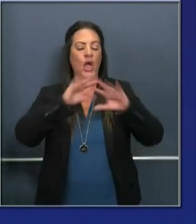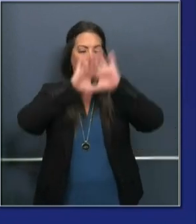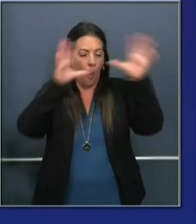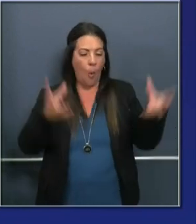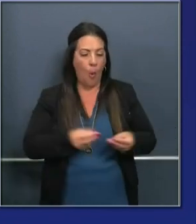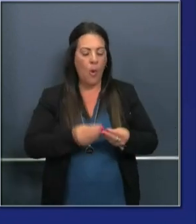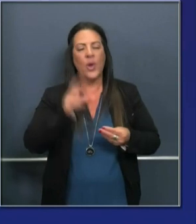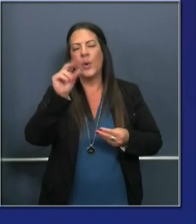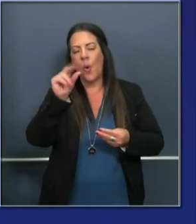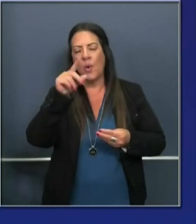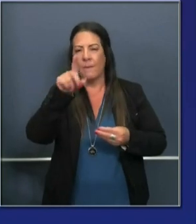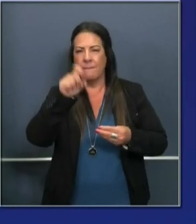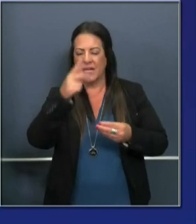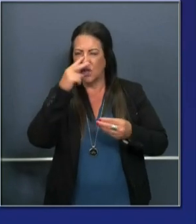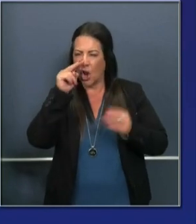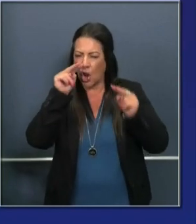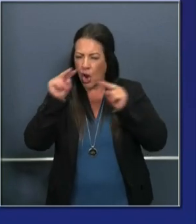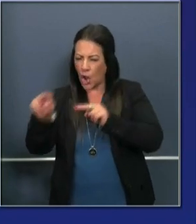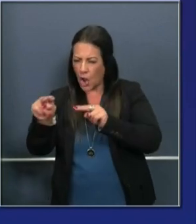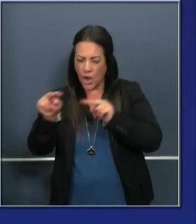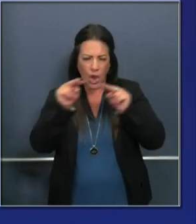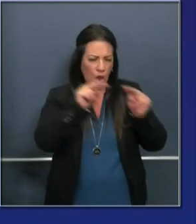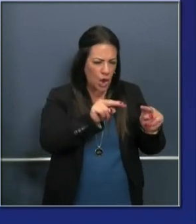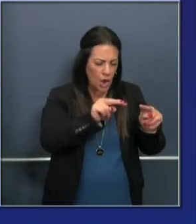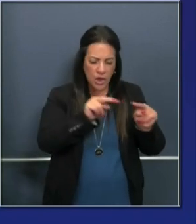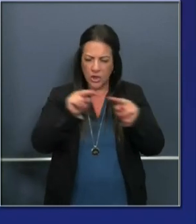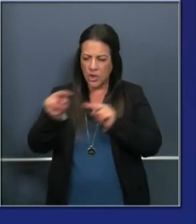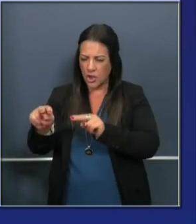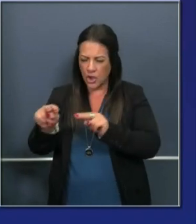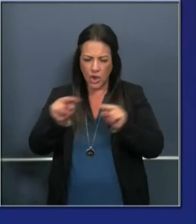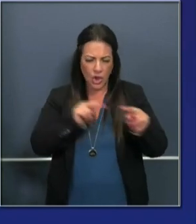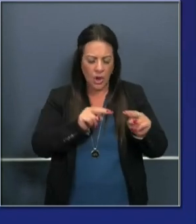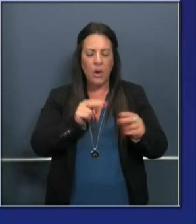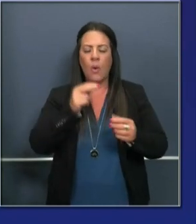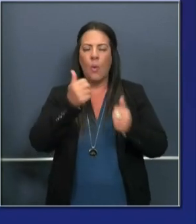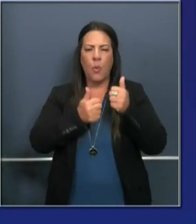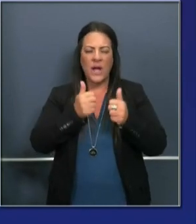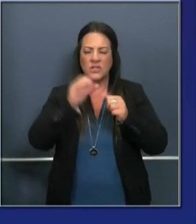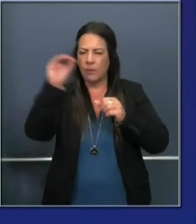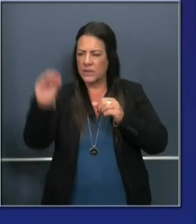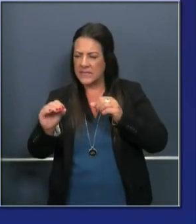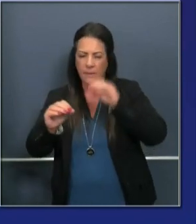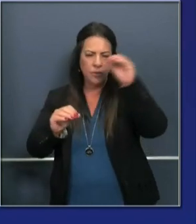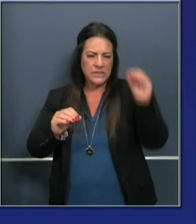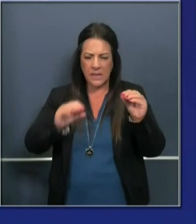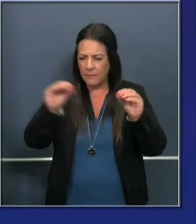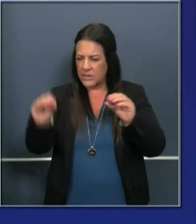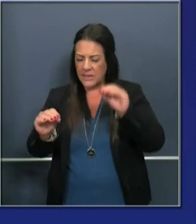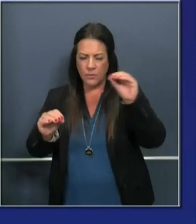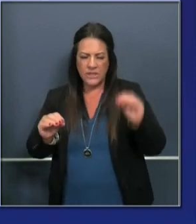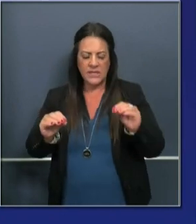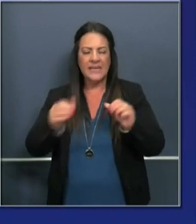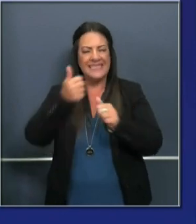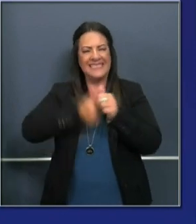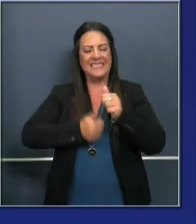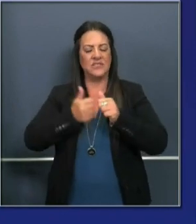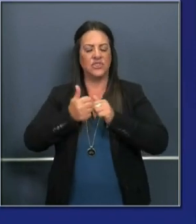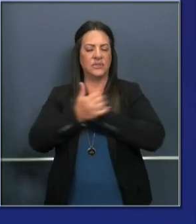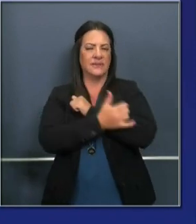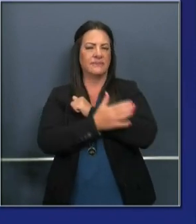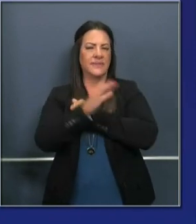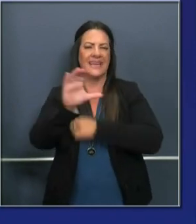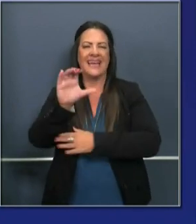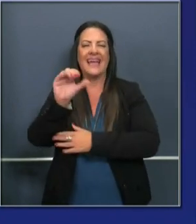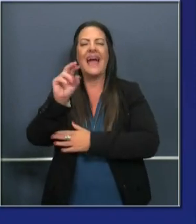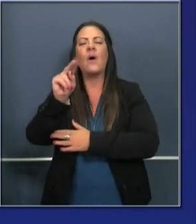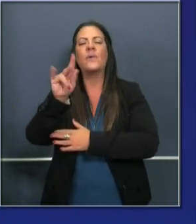different, these percentages are different by county. And we encourage you, and I'll say this on multiple occasions in the presentation today,